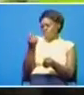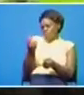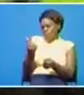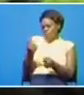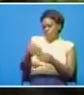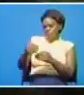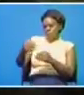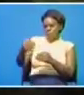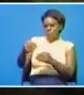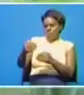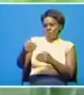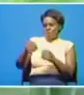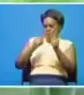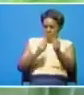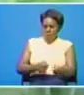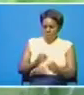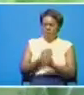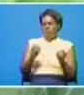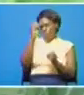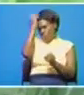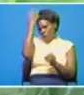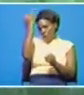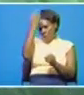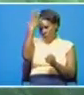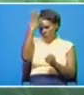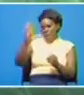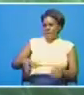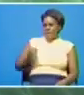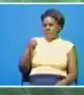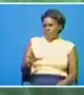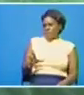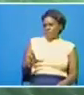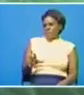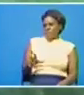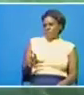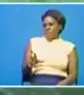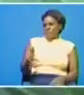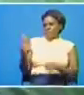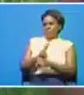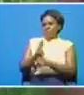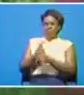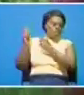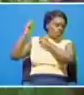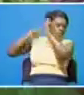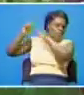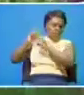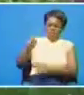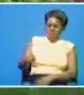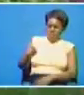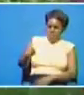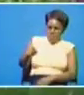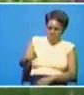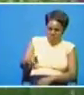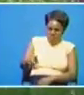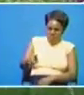spacing. Farms were not tilled by tractors as it was costly for the farmers, and they used traditional seeds, those stored